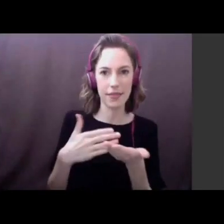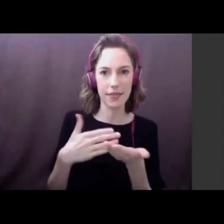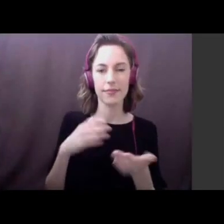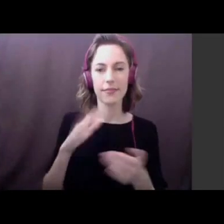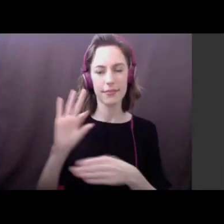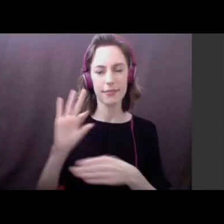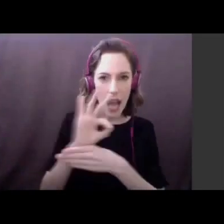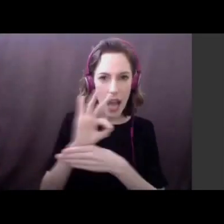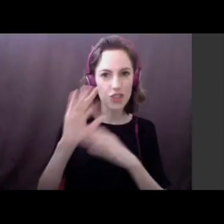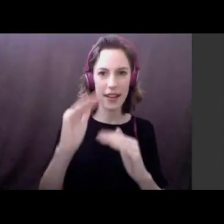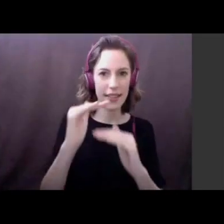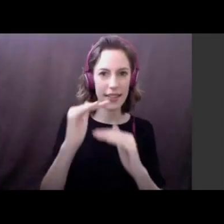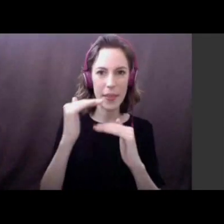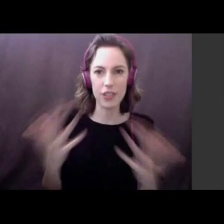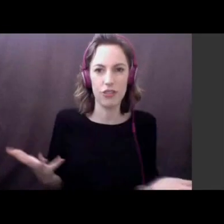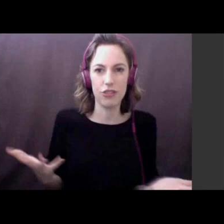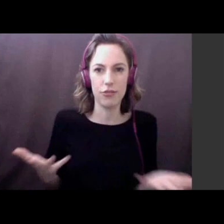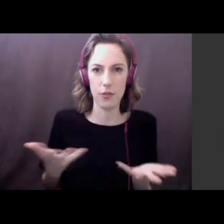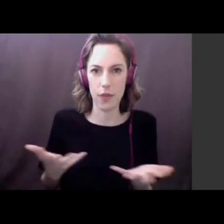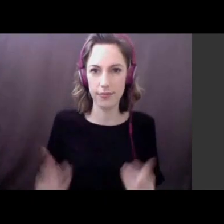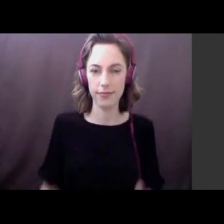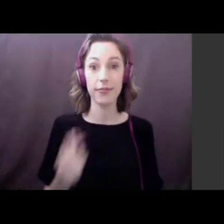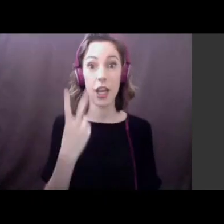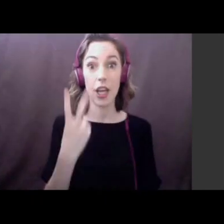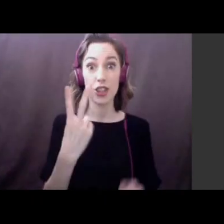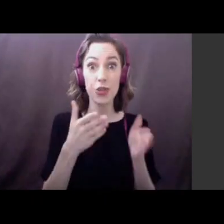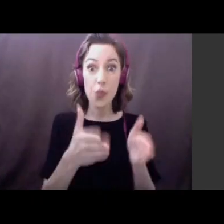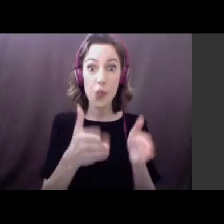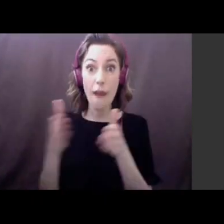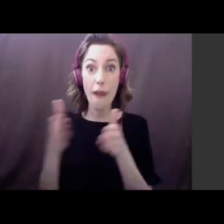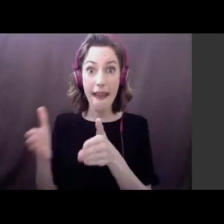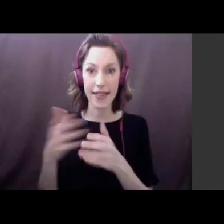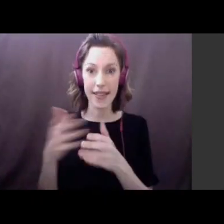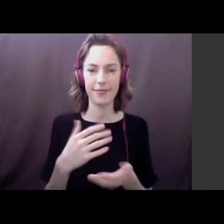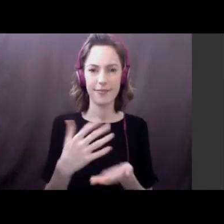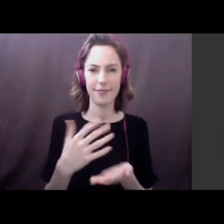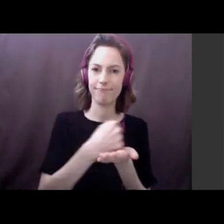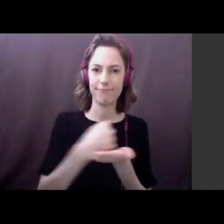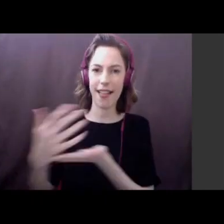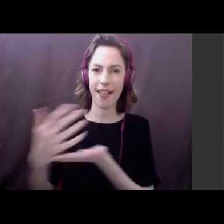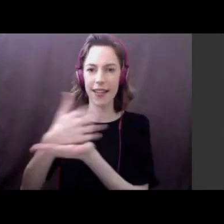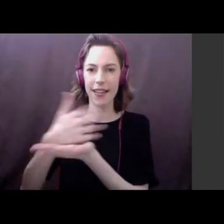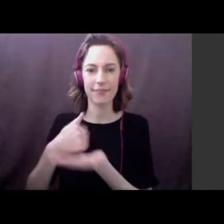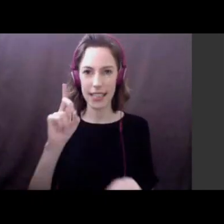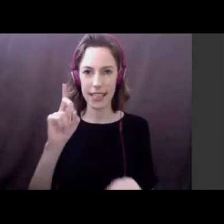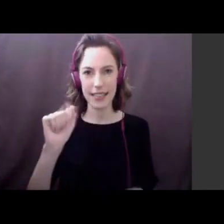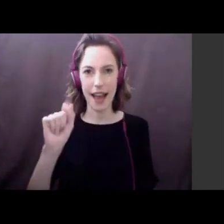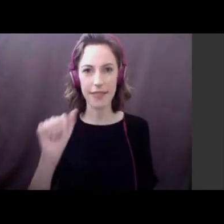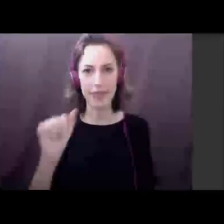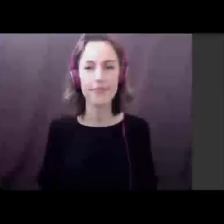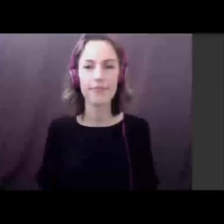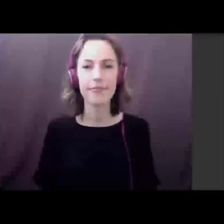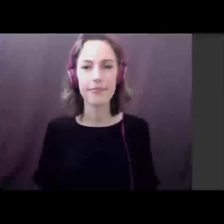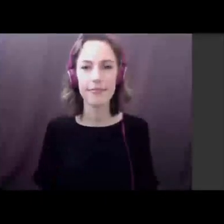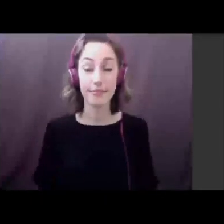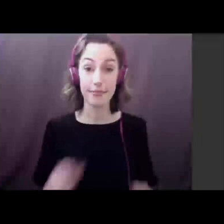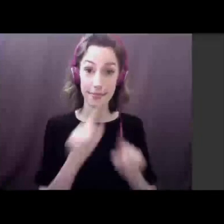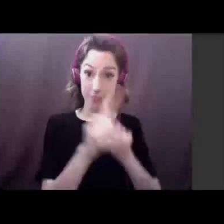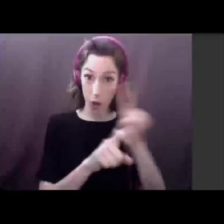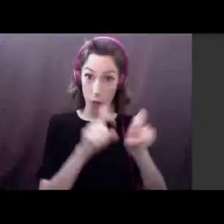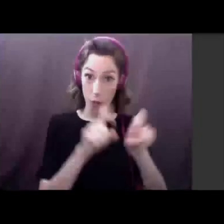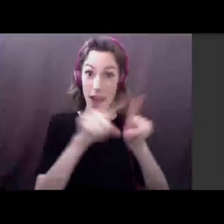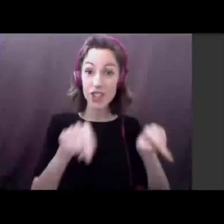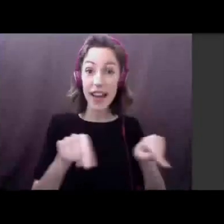the Washington Group short set, the child functioning module, the child functioning module teacher version, which consist